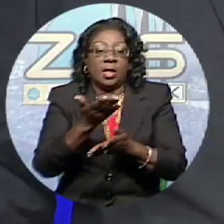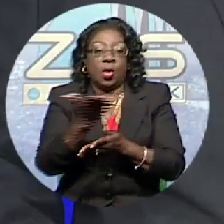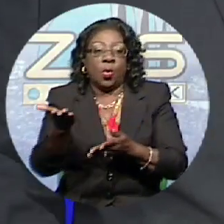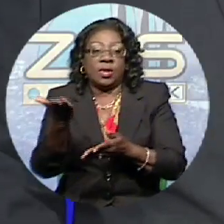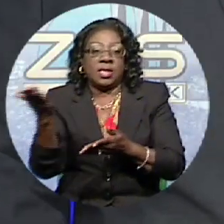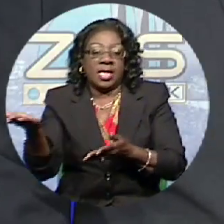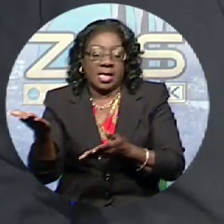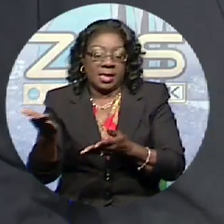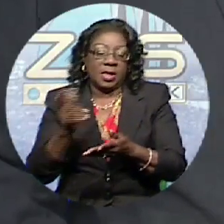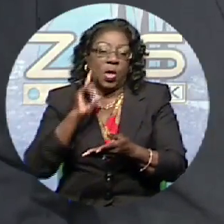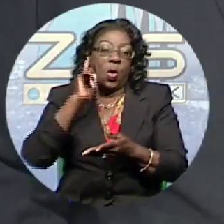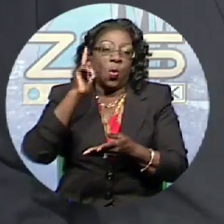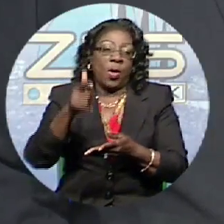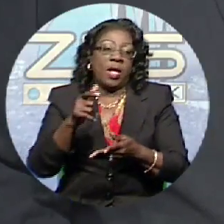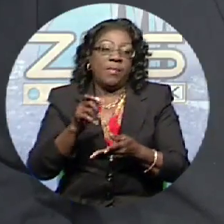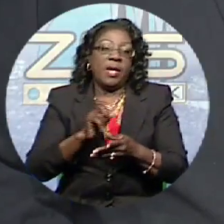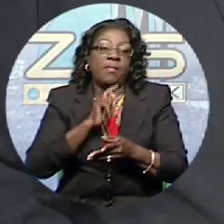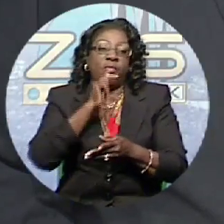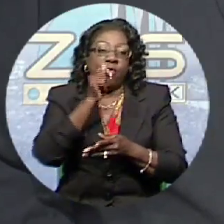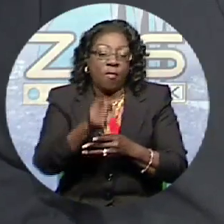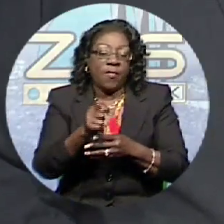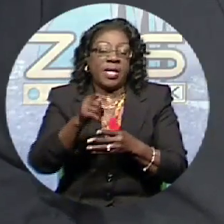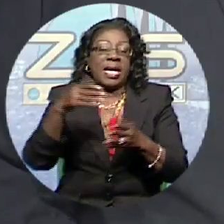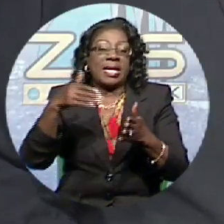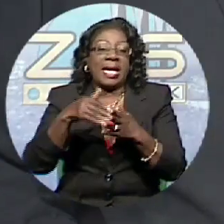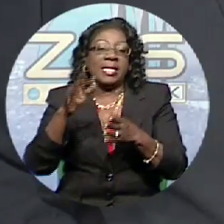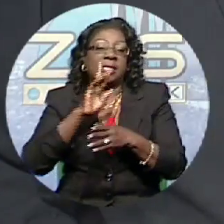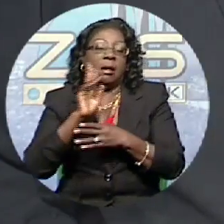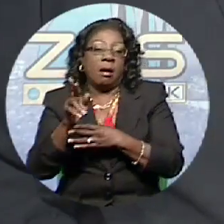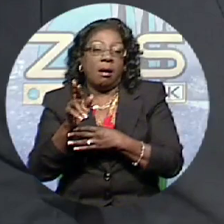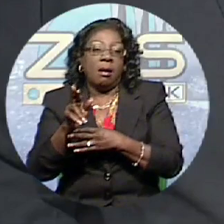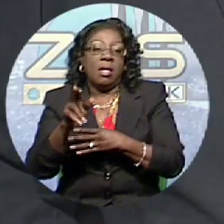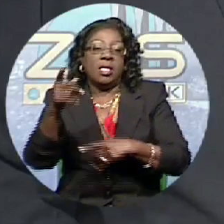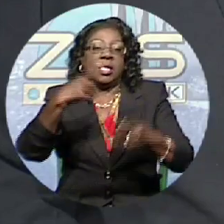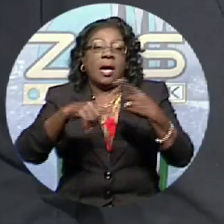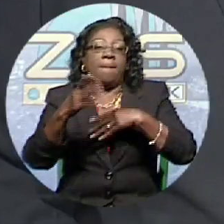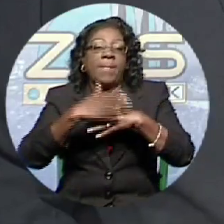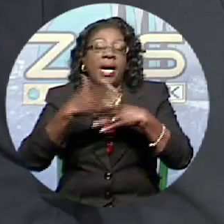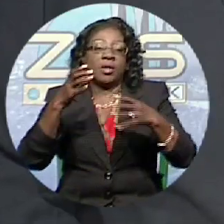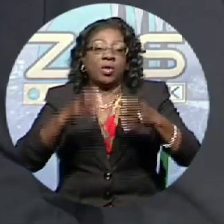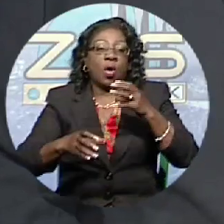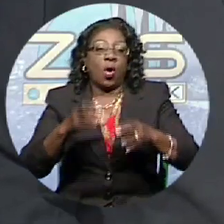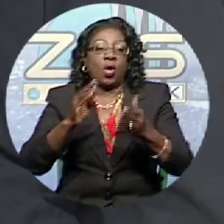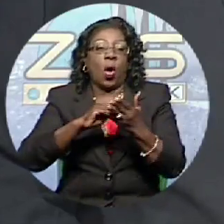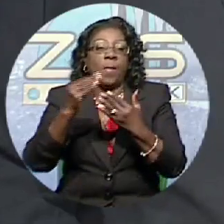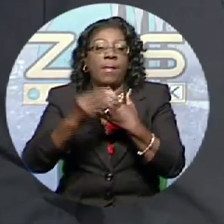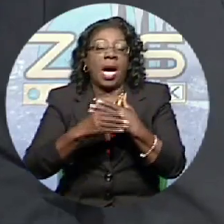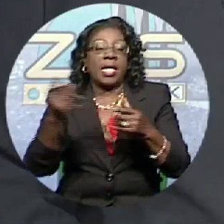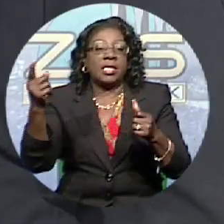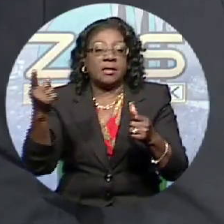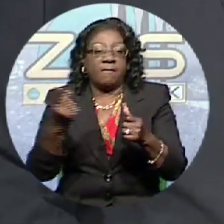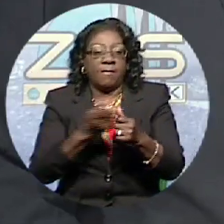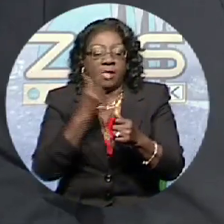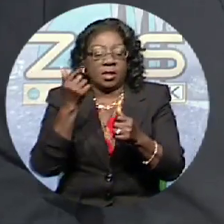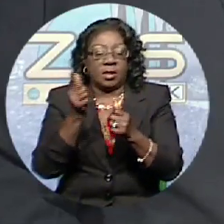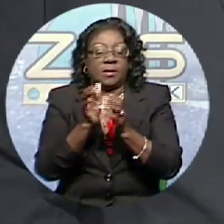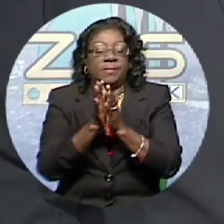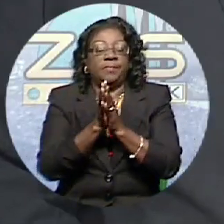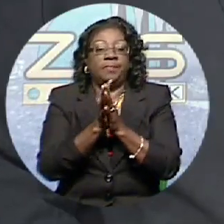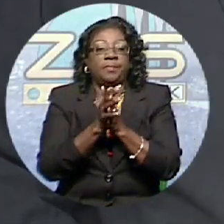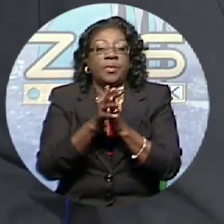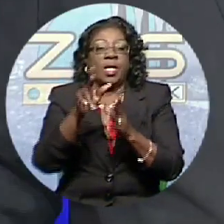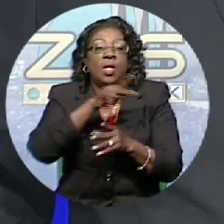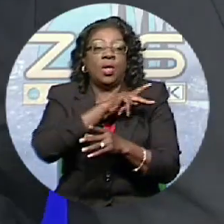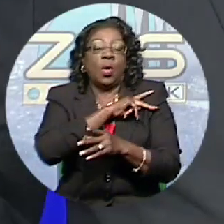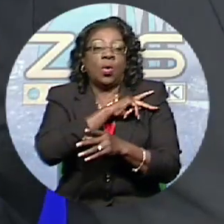were evidential matters the Crown will have to prove against her. The case was adjourned to March 1st for service of voluntary bill of indictment papers.